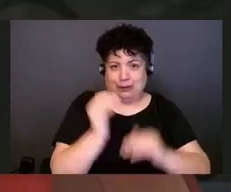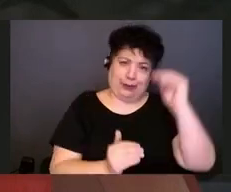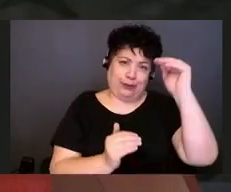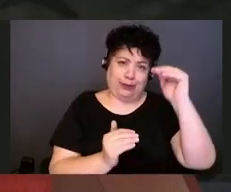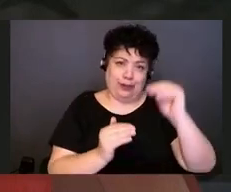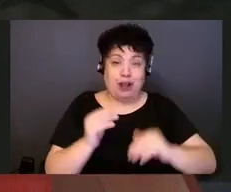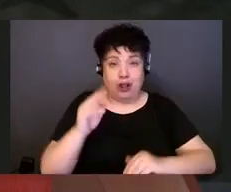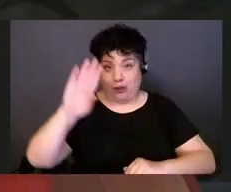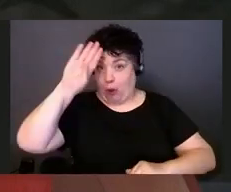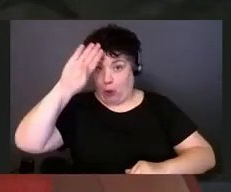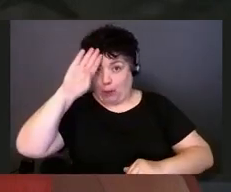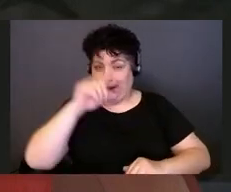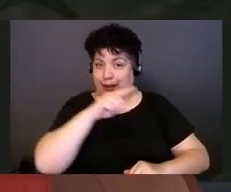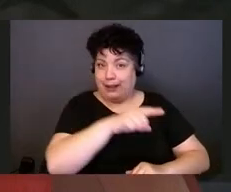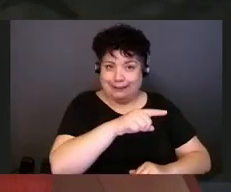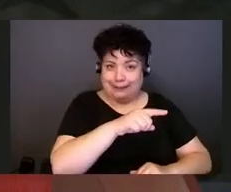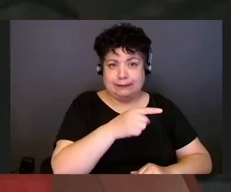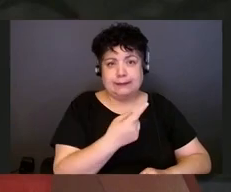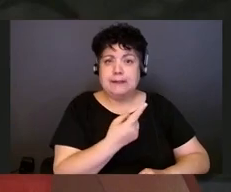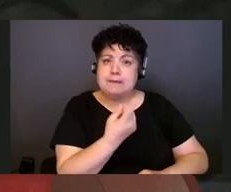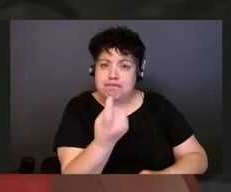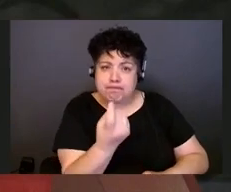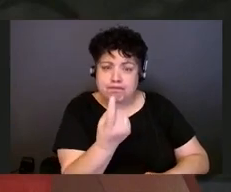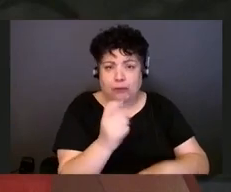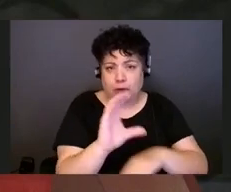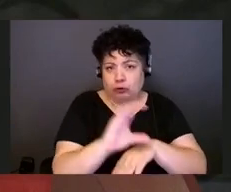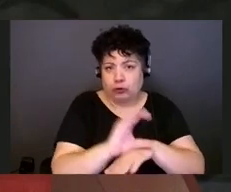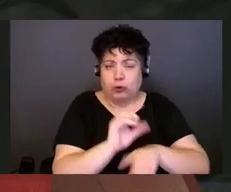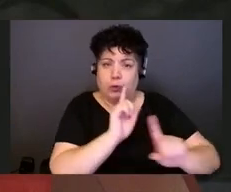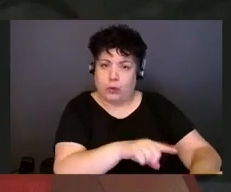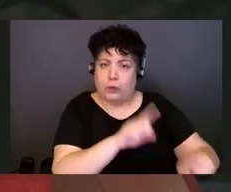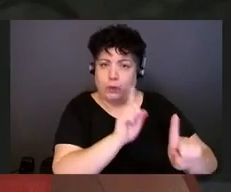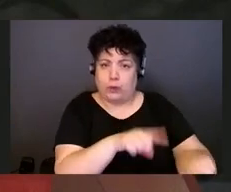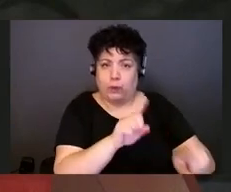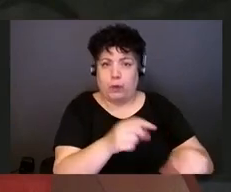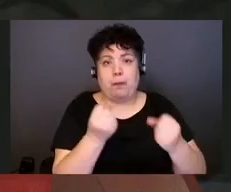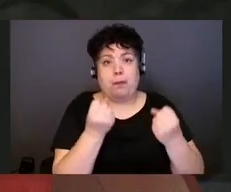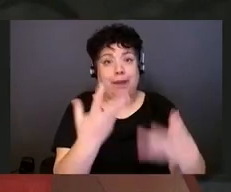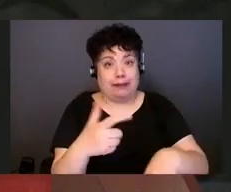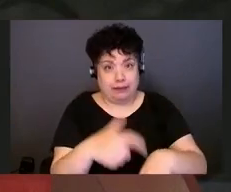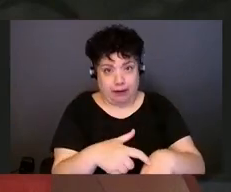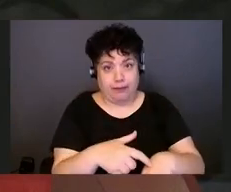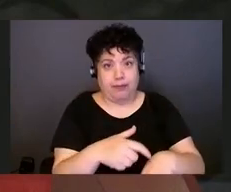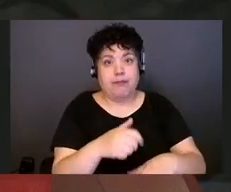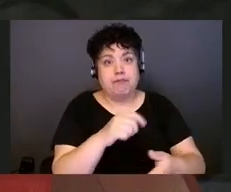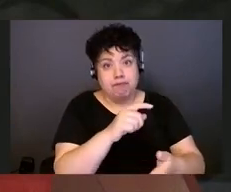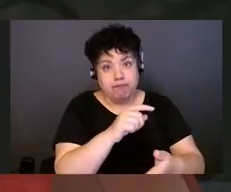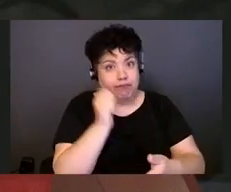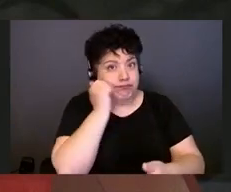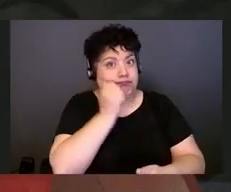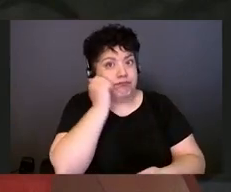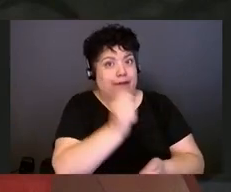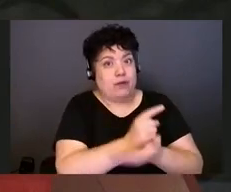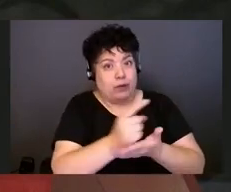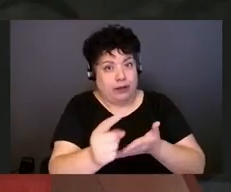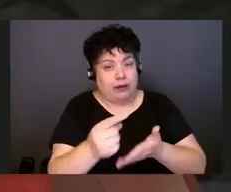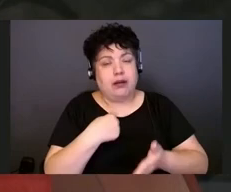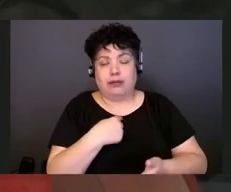She would drag me to church many times a week, and I developed an affection for St. Joseph.